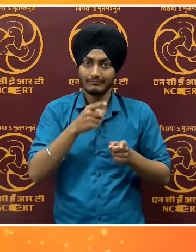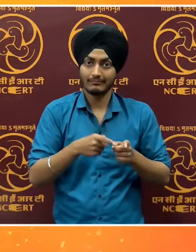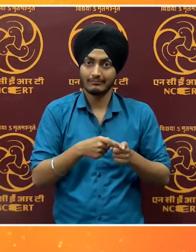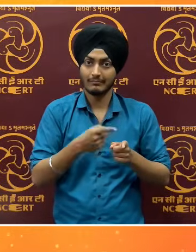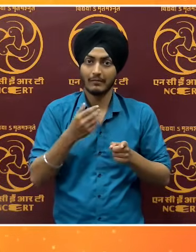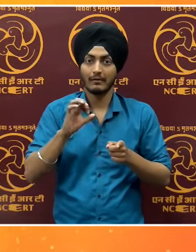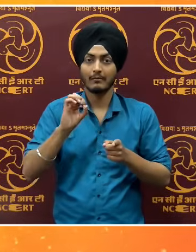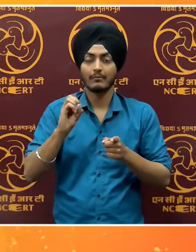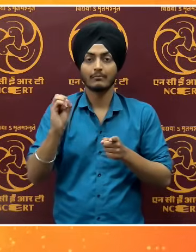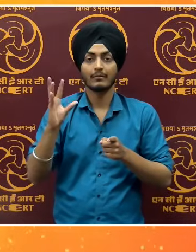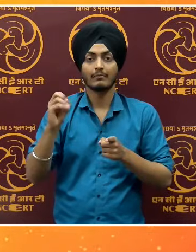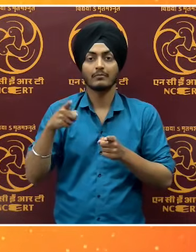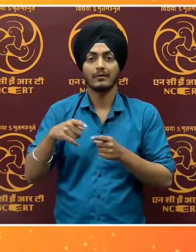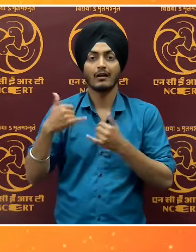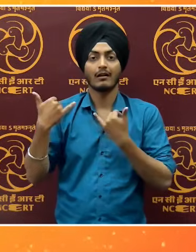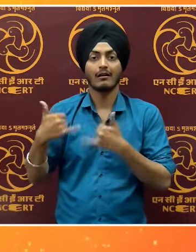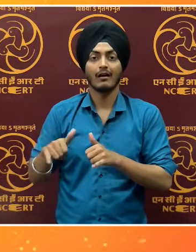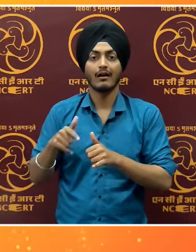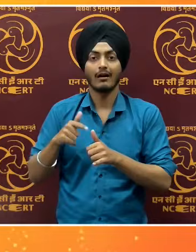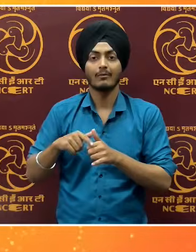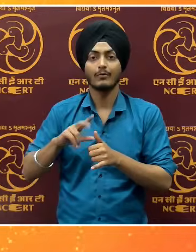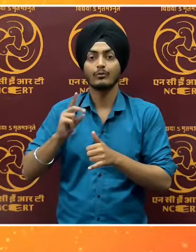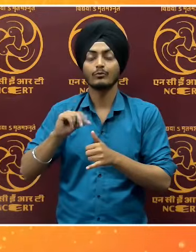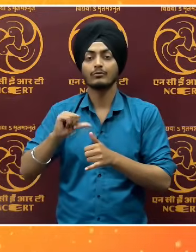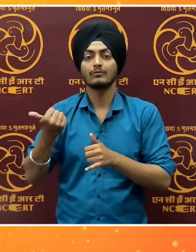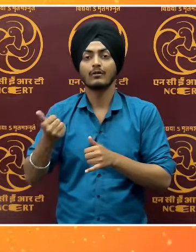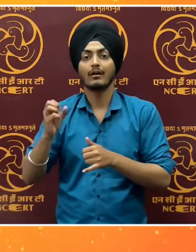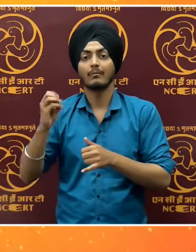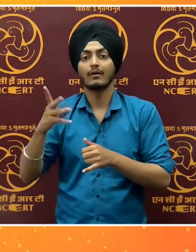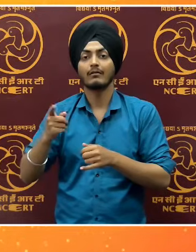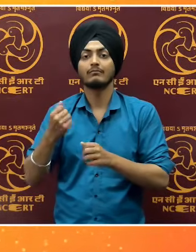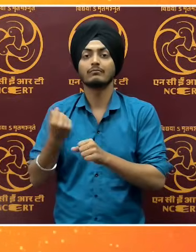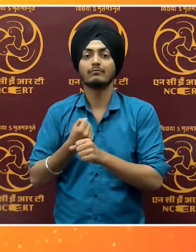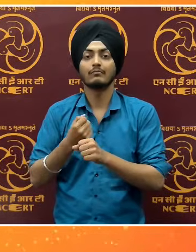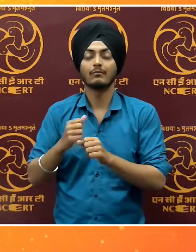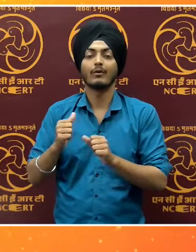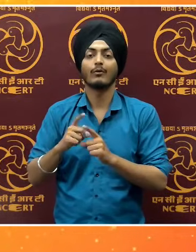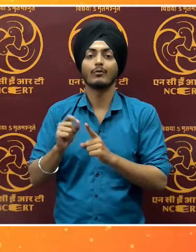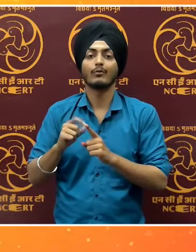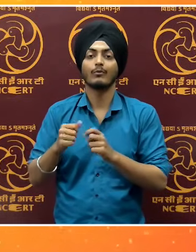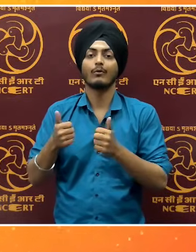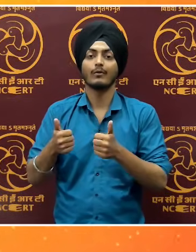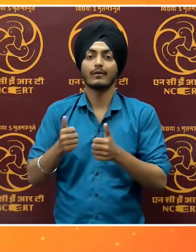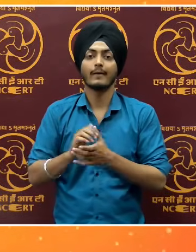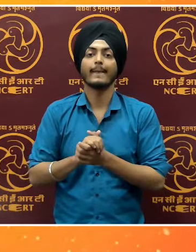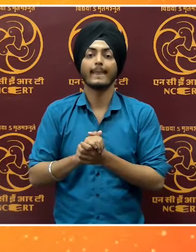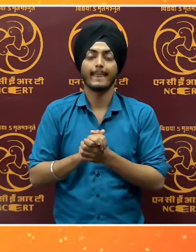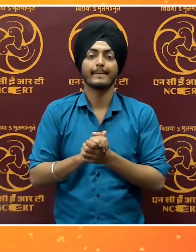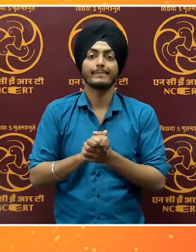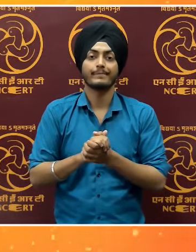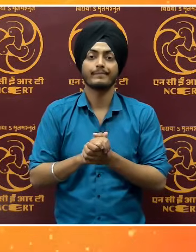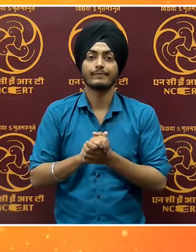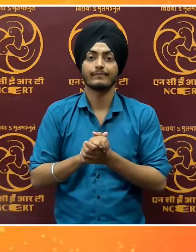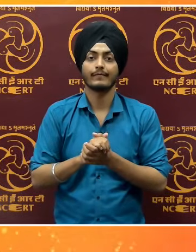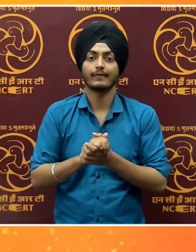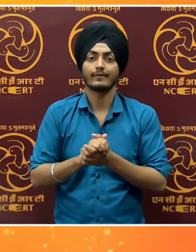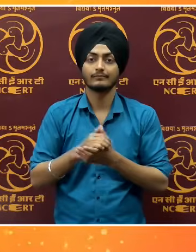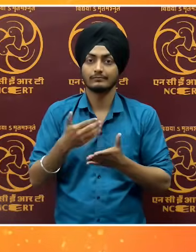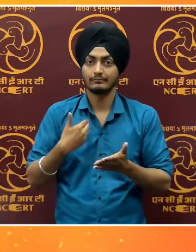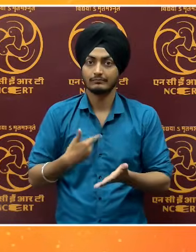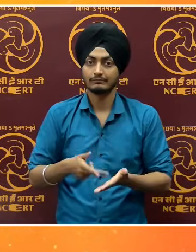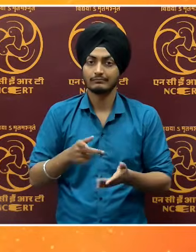damaged, the other bulb works. Now look at our case. Let us